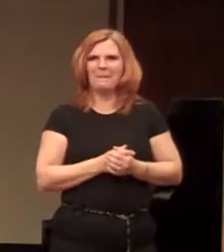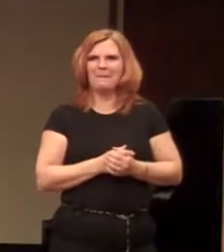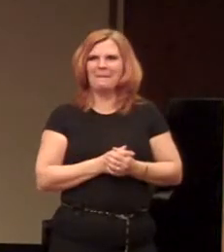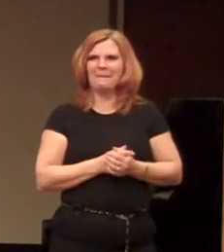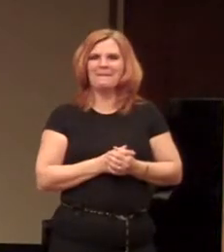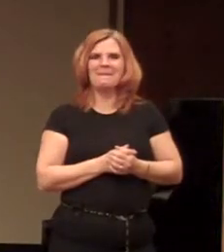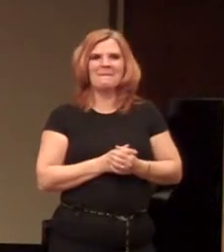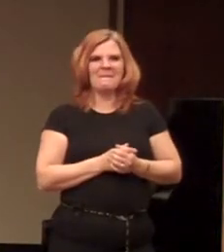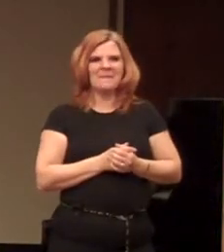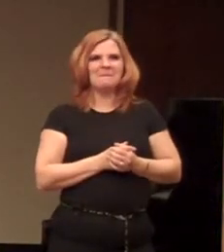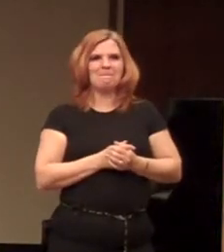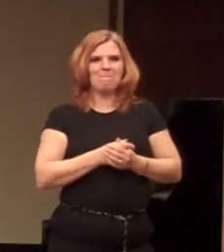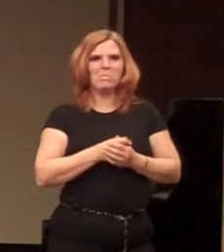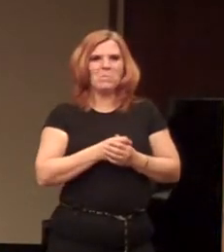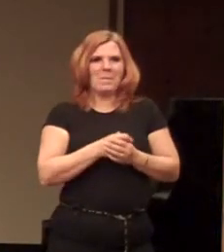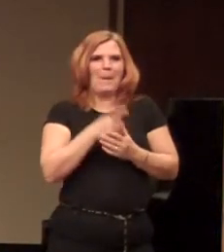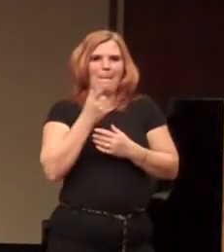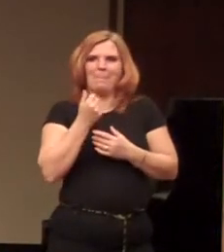Laugh.